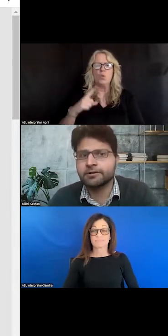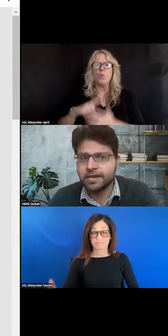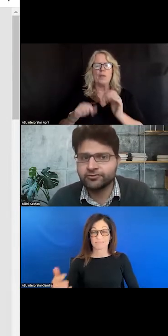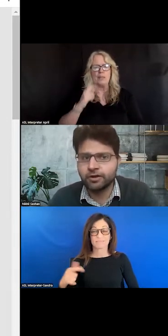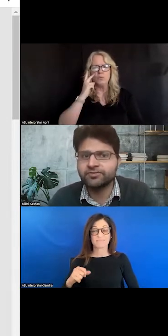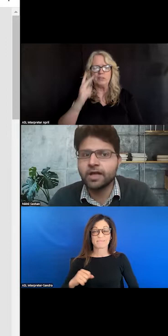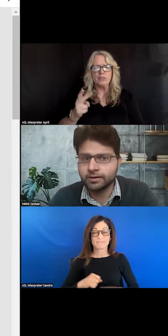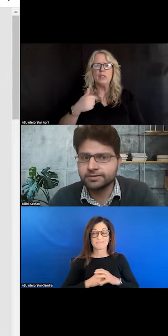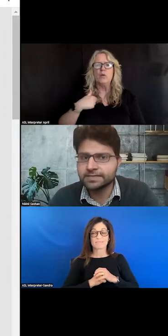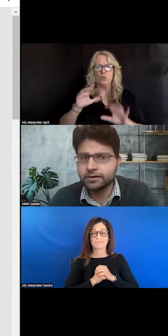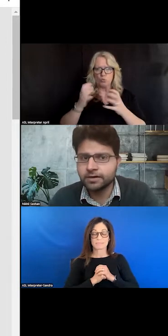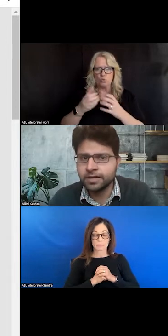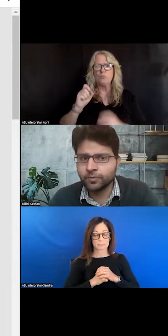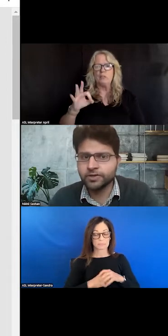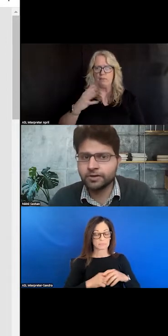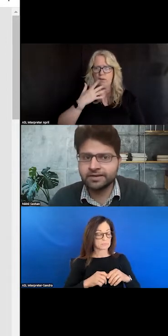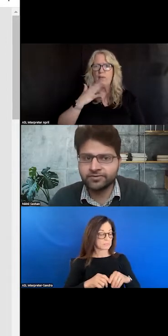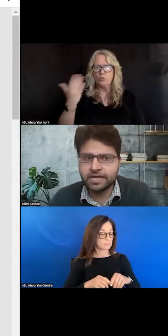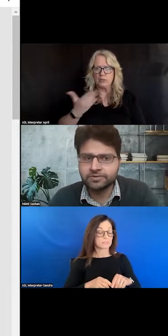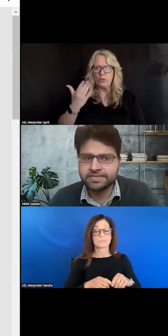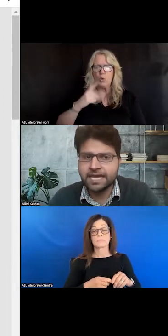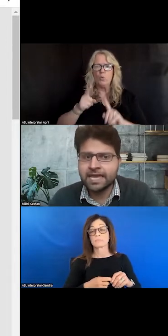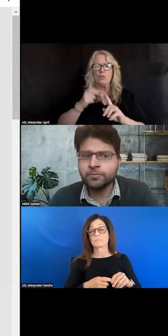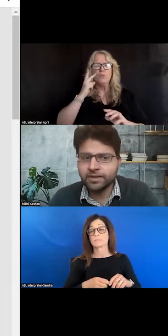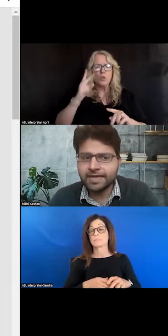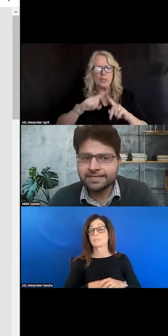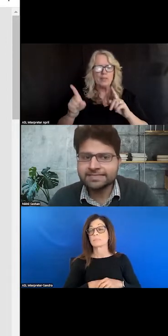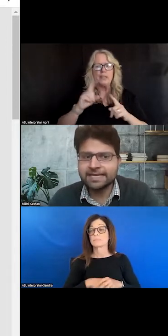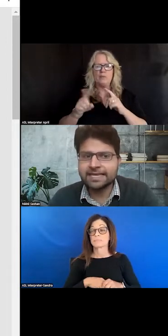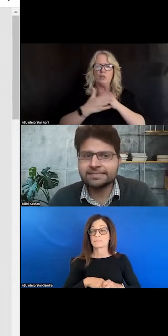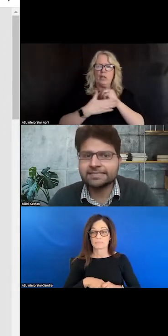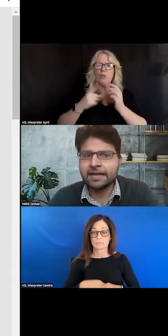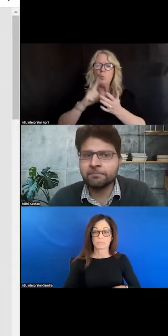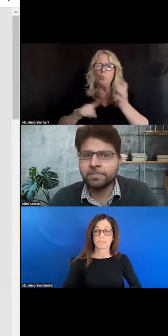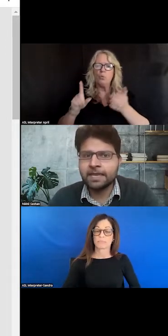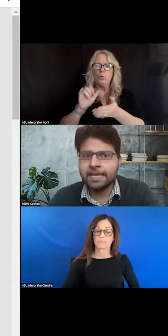is a gradation of colors here when you look at different counties. And what that is